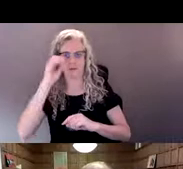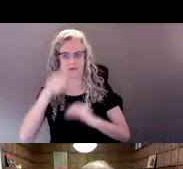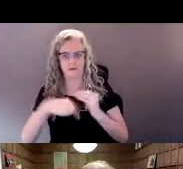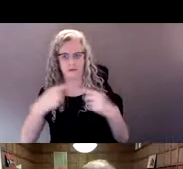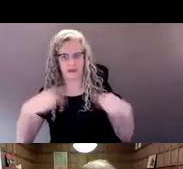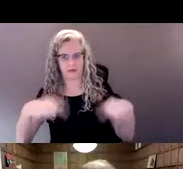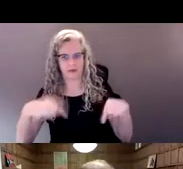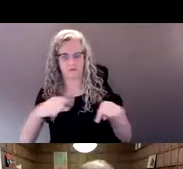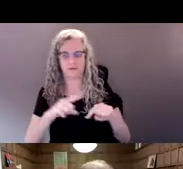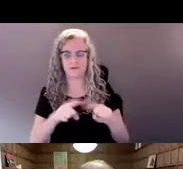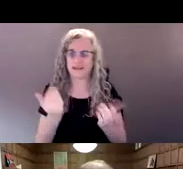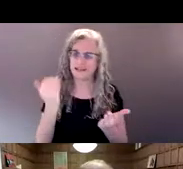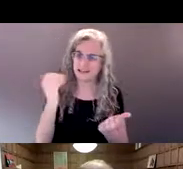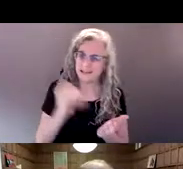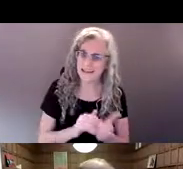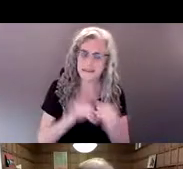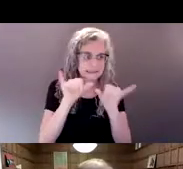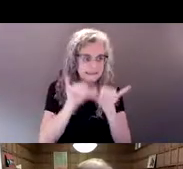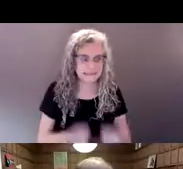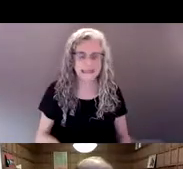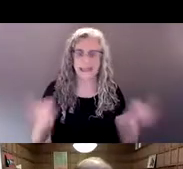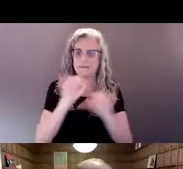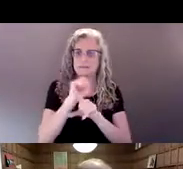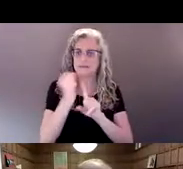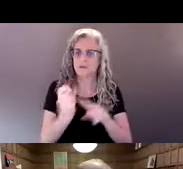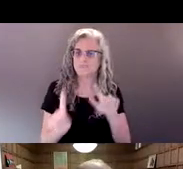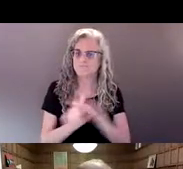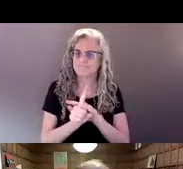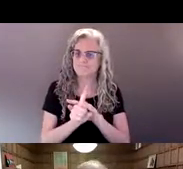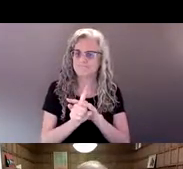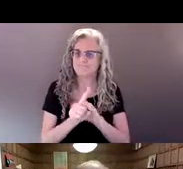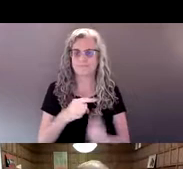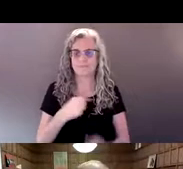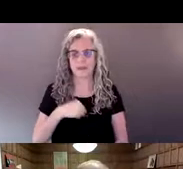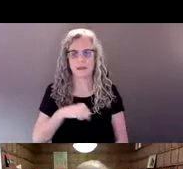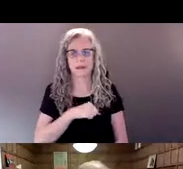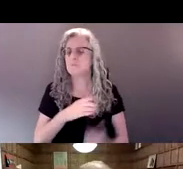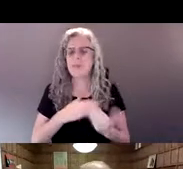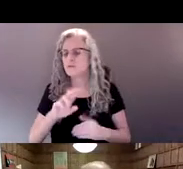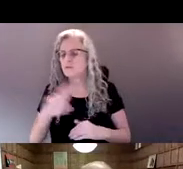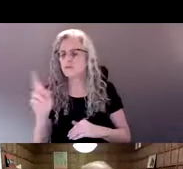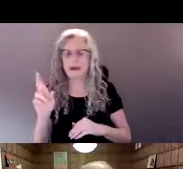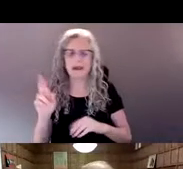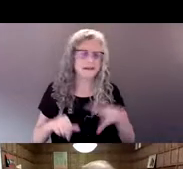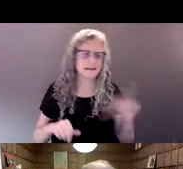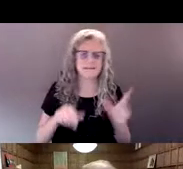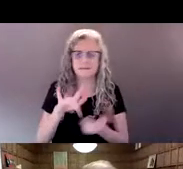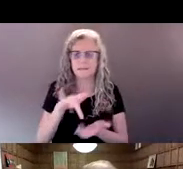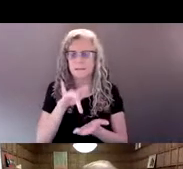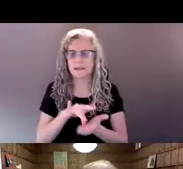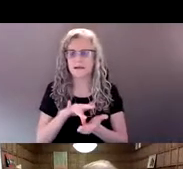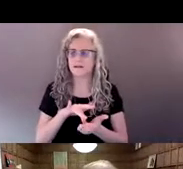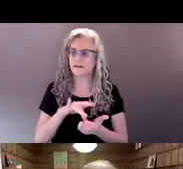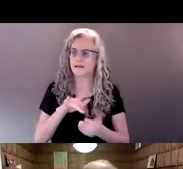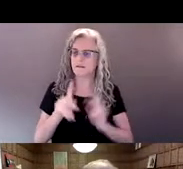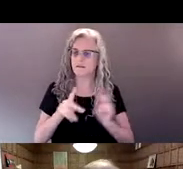we seem to find ourselves as critical thinkers of goodwill, whether left, right, or center, trying to